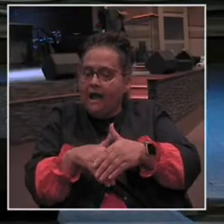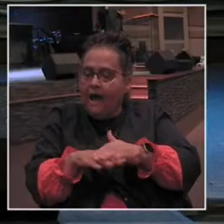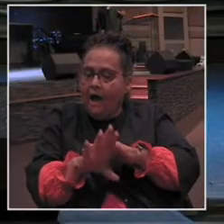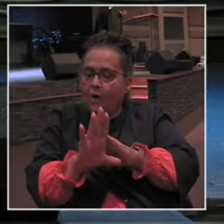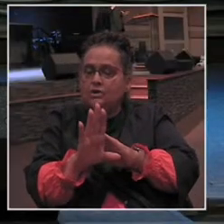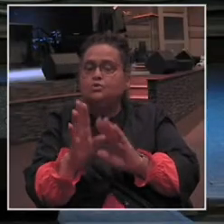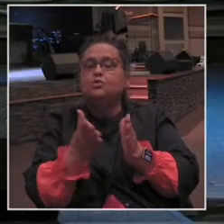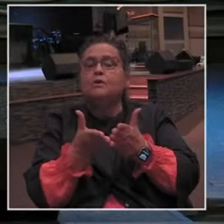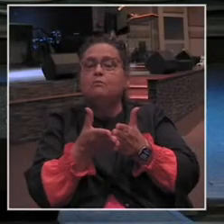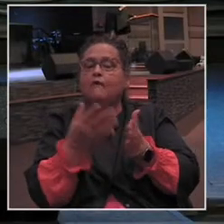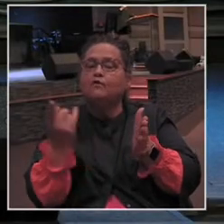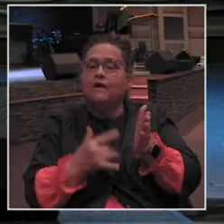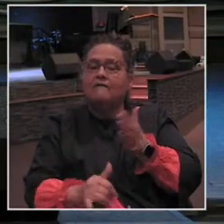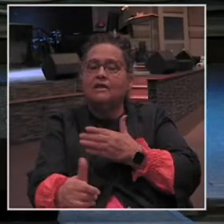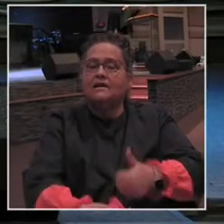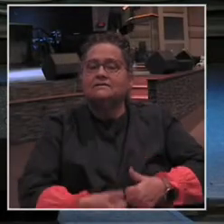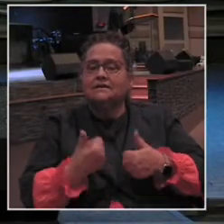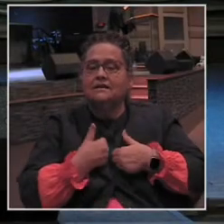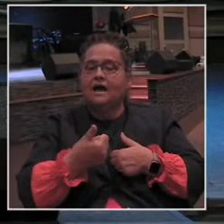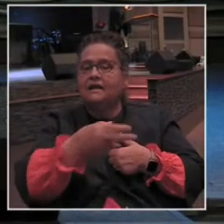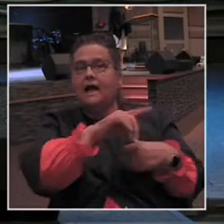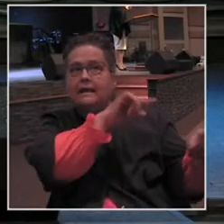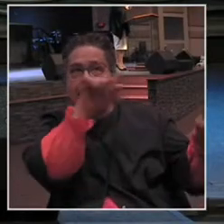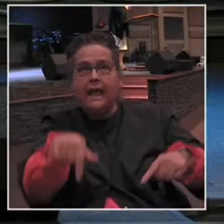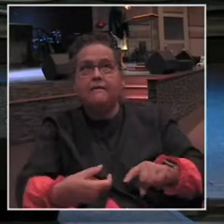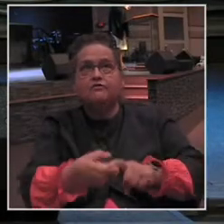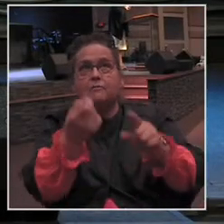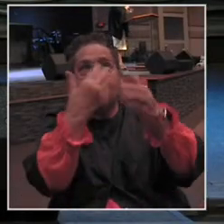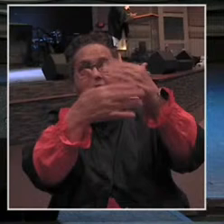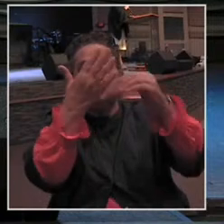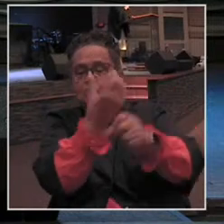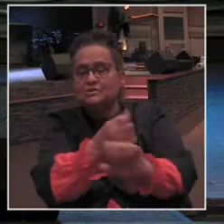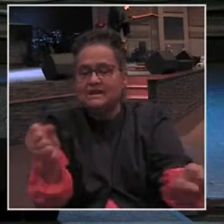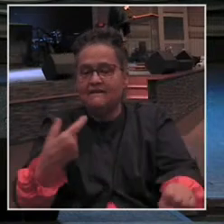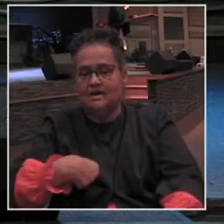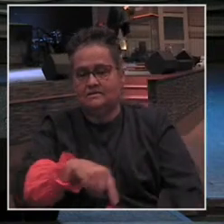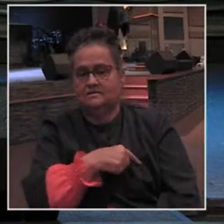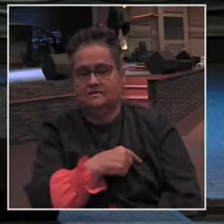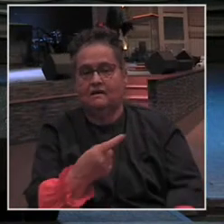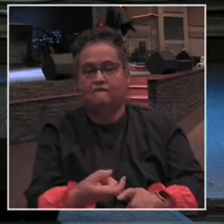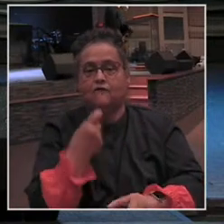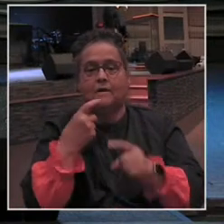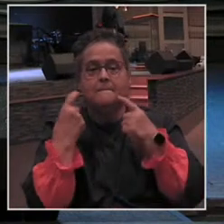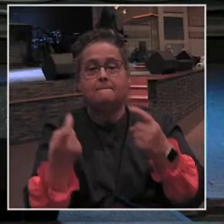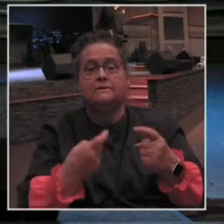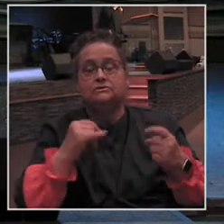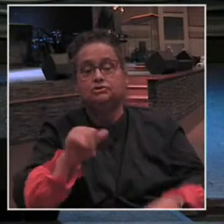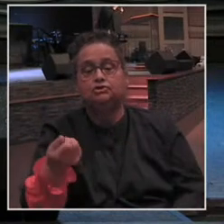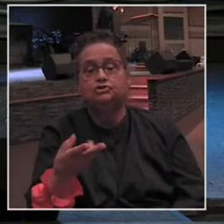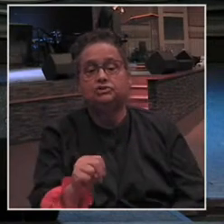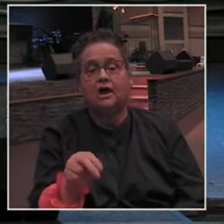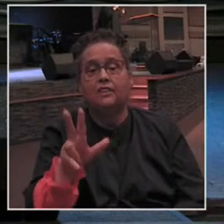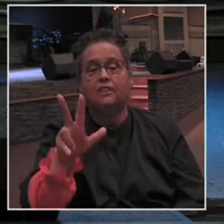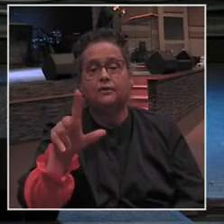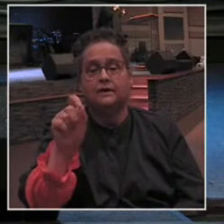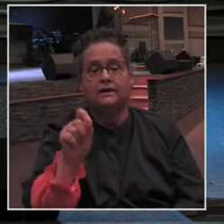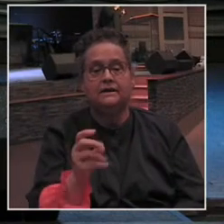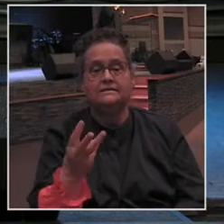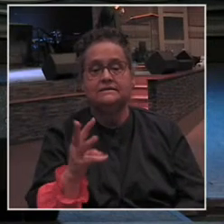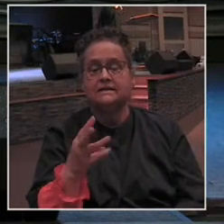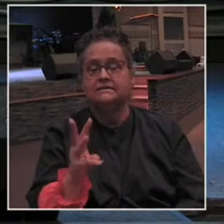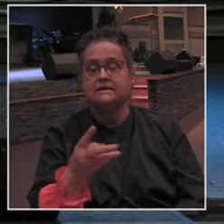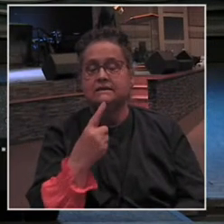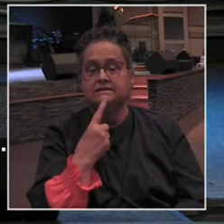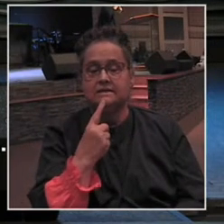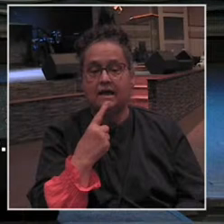have everlasting life. God came down from heaven to save us from our sins. And in John chapter 3, verse 16, it